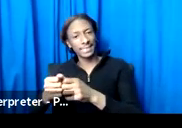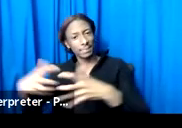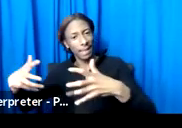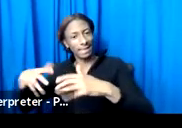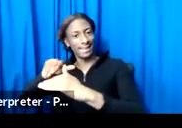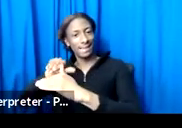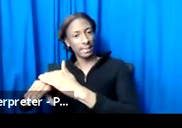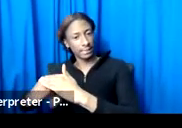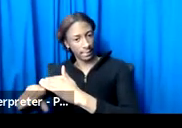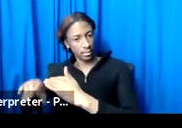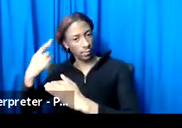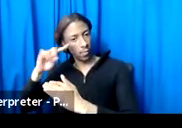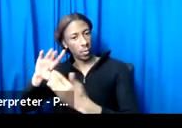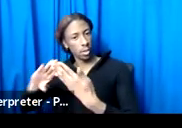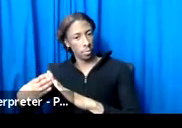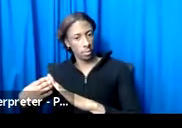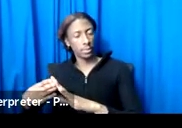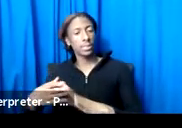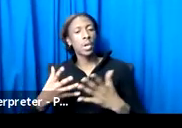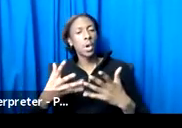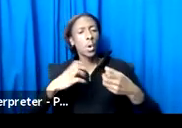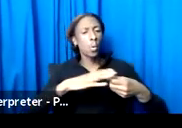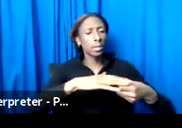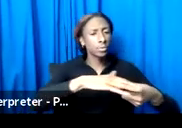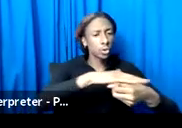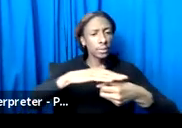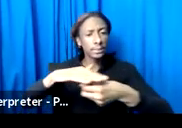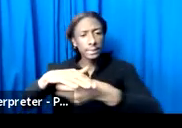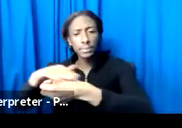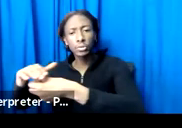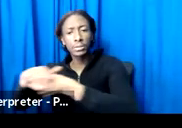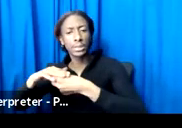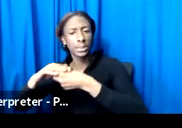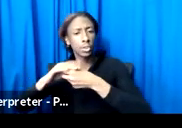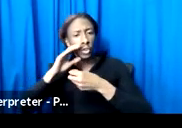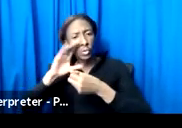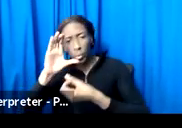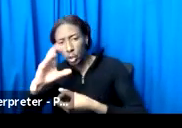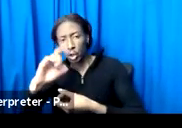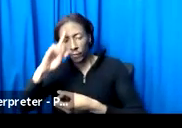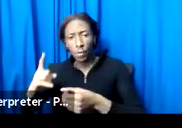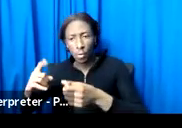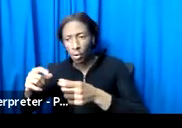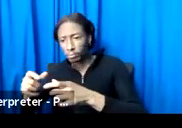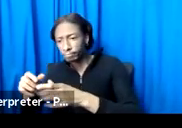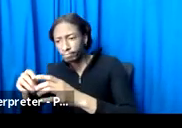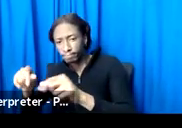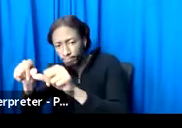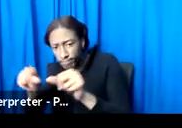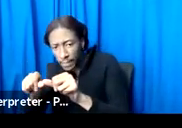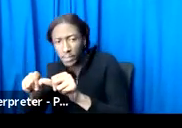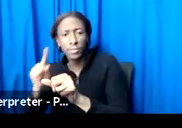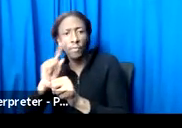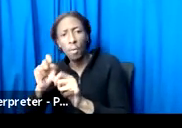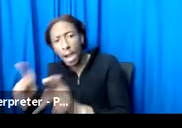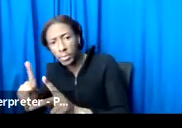We want jurisdictions to be looking for pockets that still have opportunities for vaccination and to accelerate plans